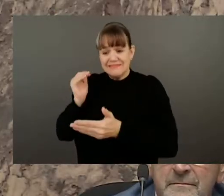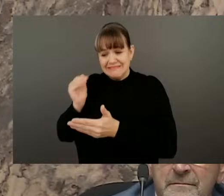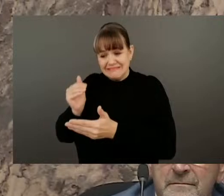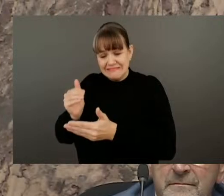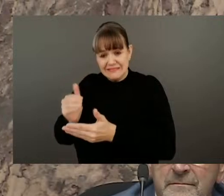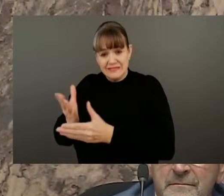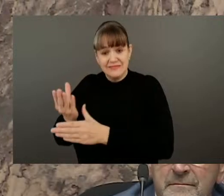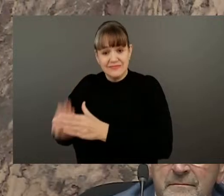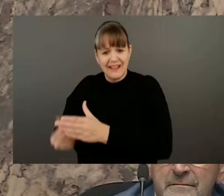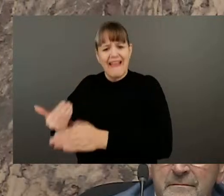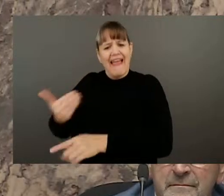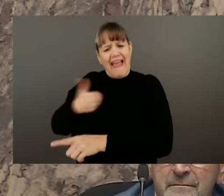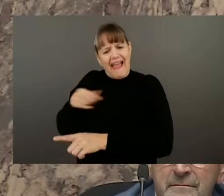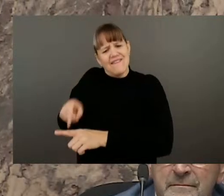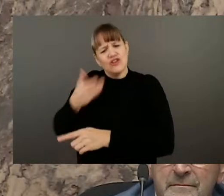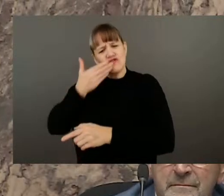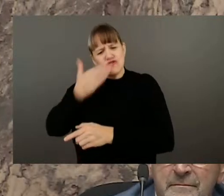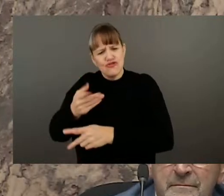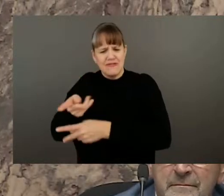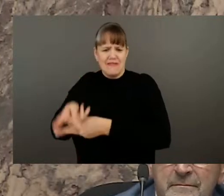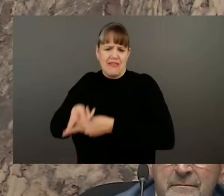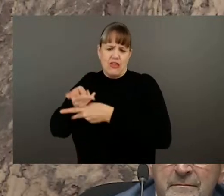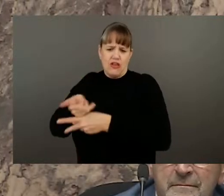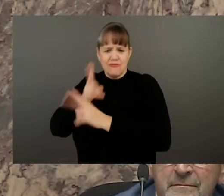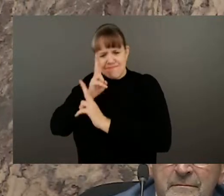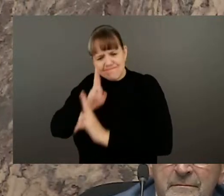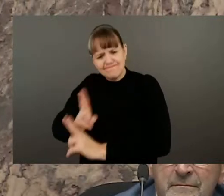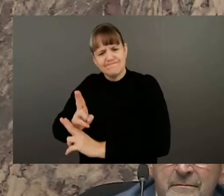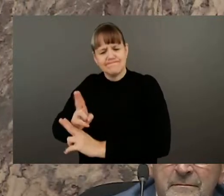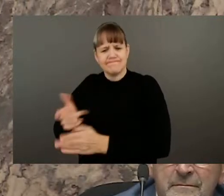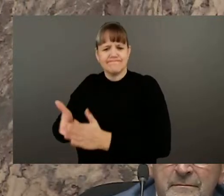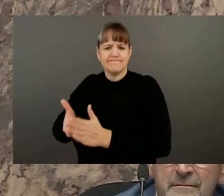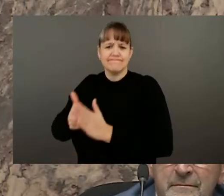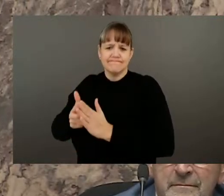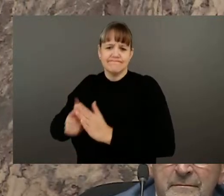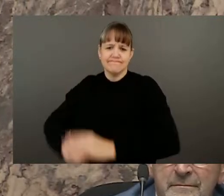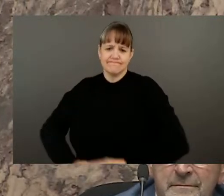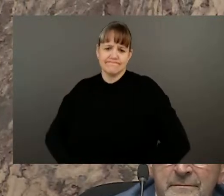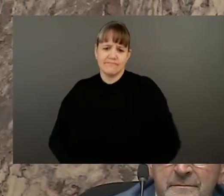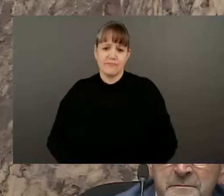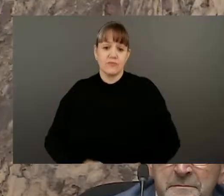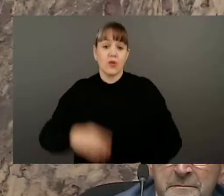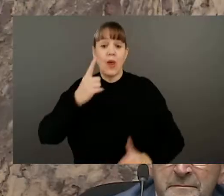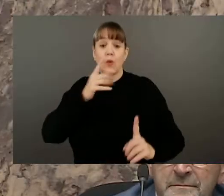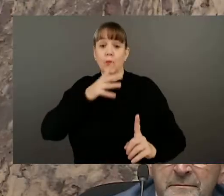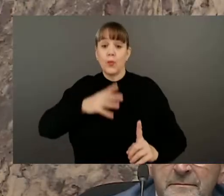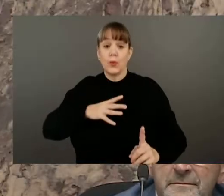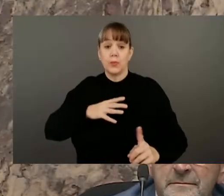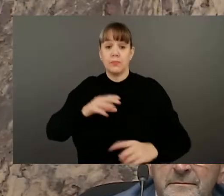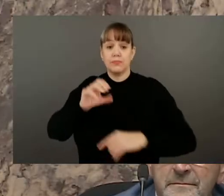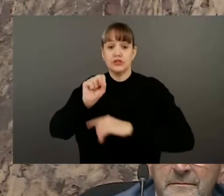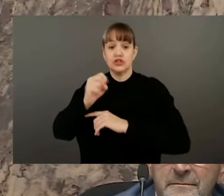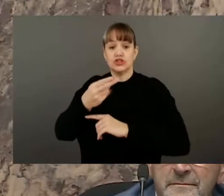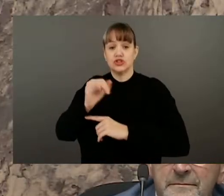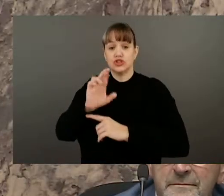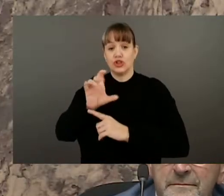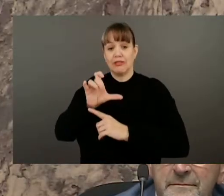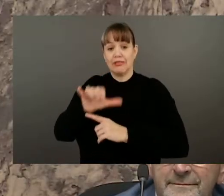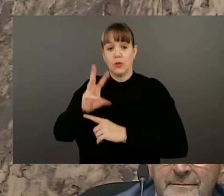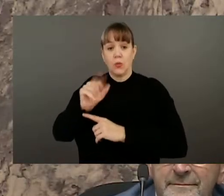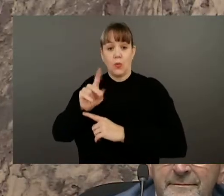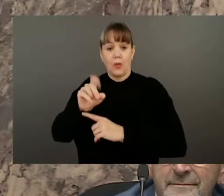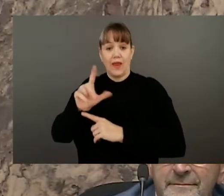deserve. Shirley Wade Linton was the catalyst who started it all. She saw a gap in the system and gathered people together